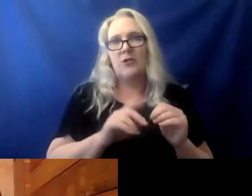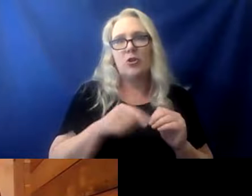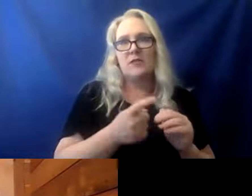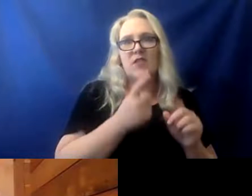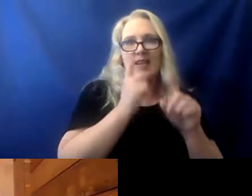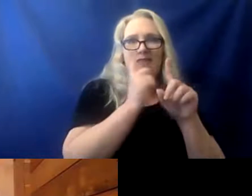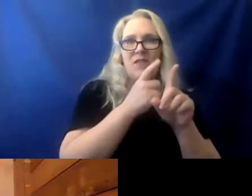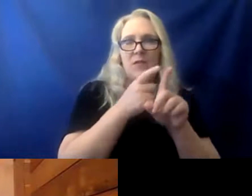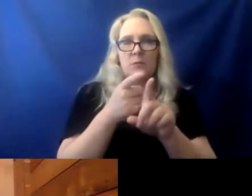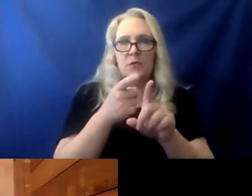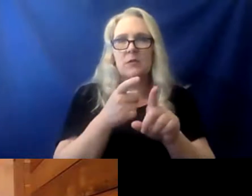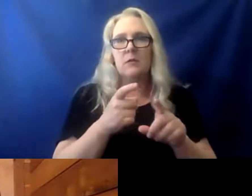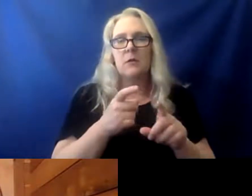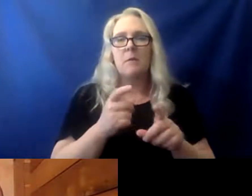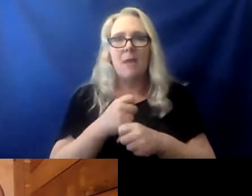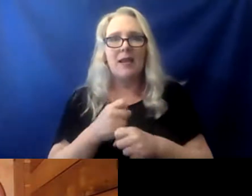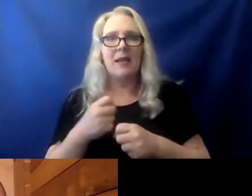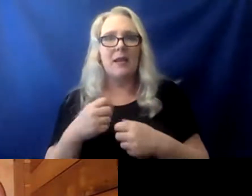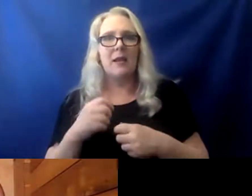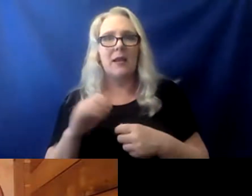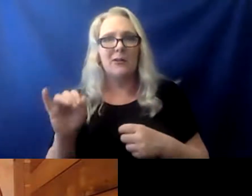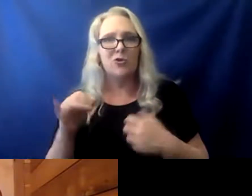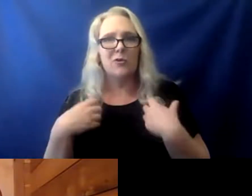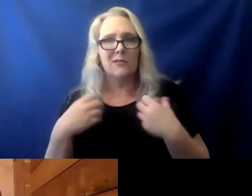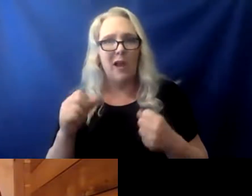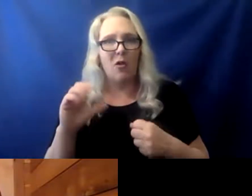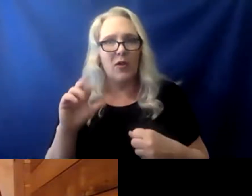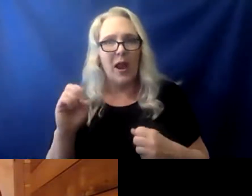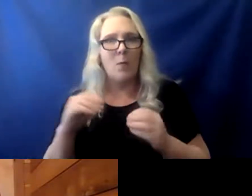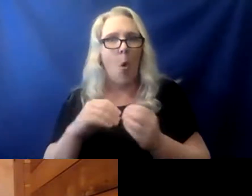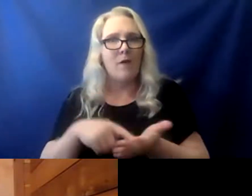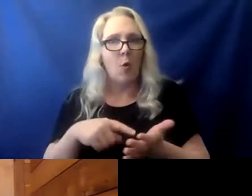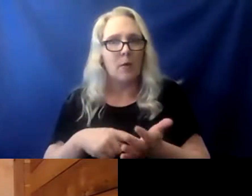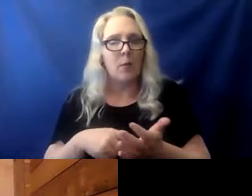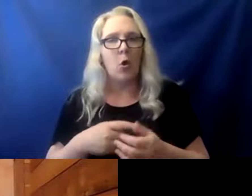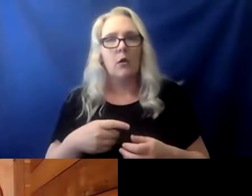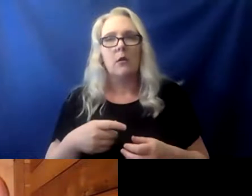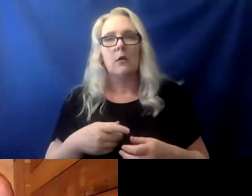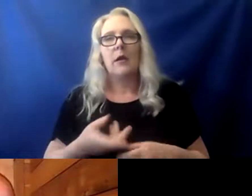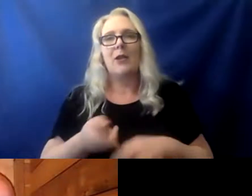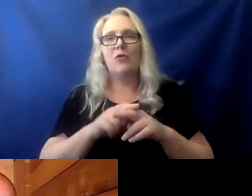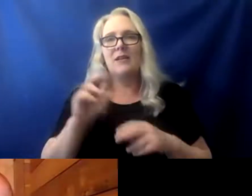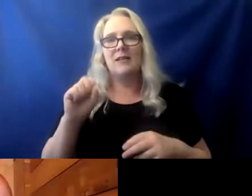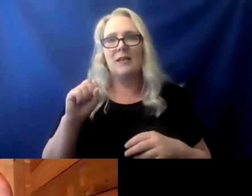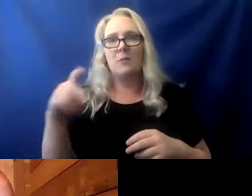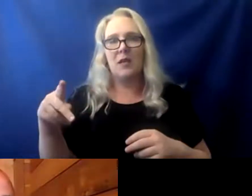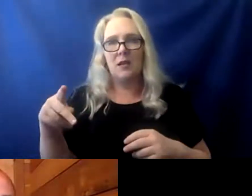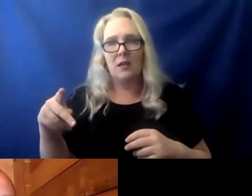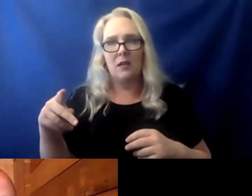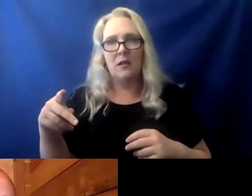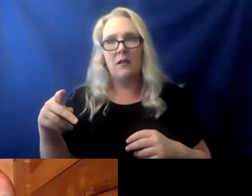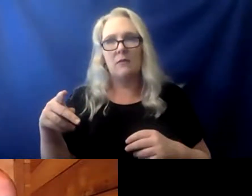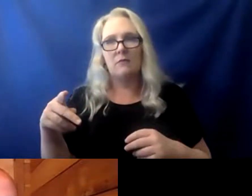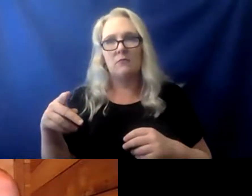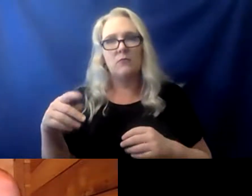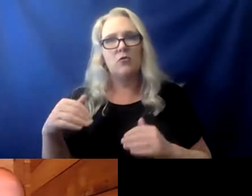in making healthcare more affordable, with increasing the SSP back up to, you know, over the next couple of years up to the levels